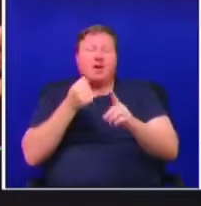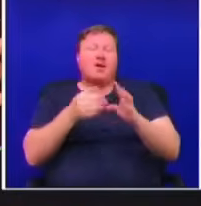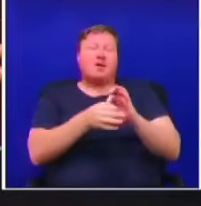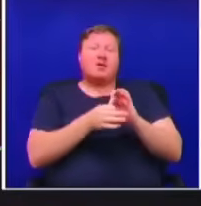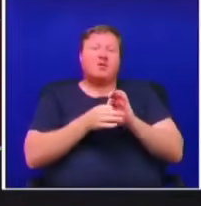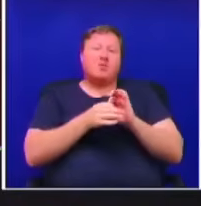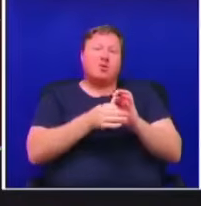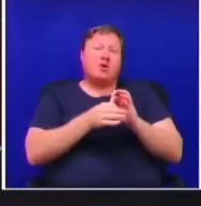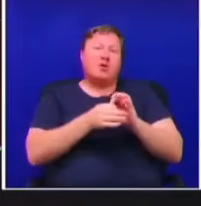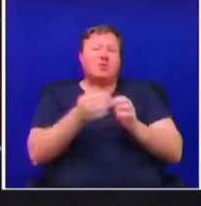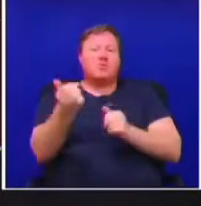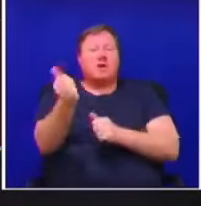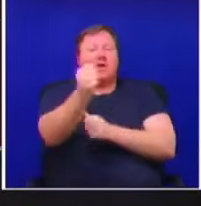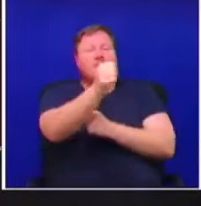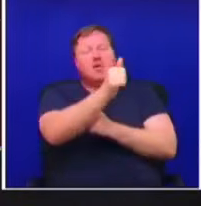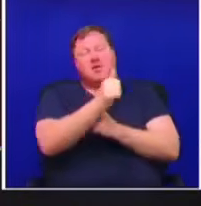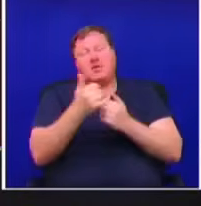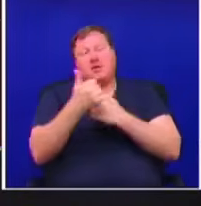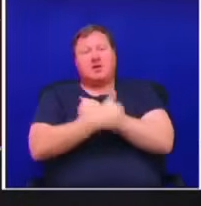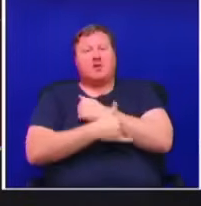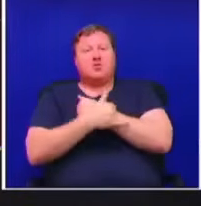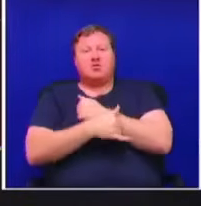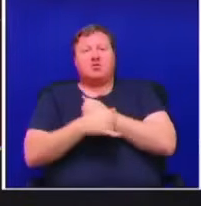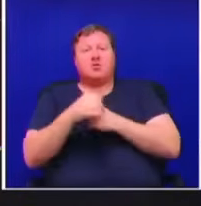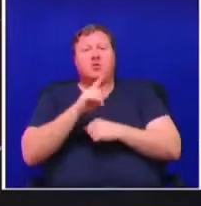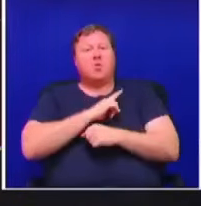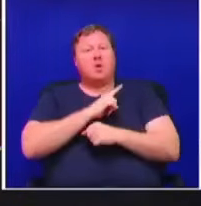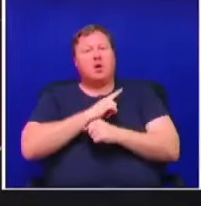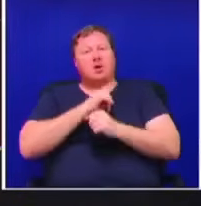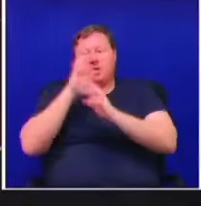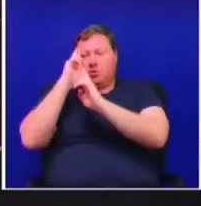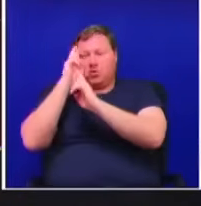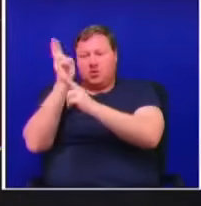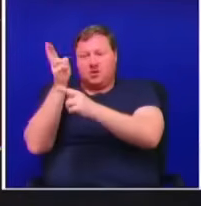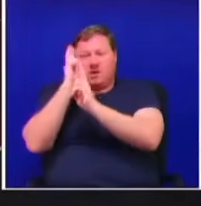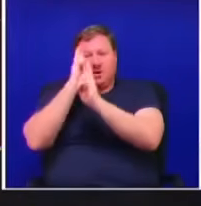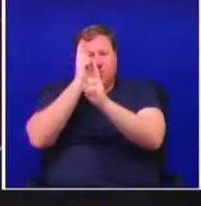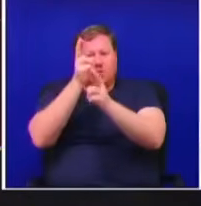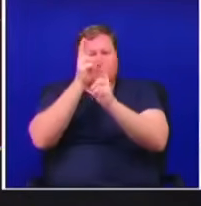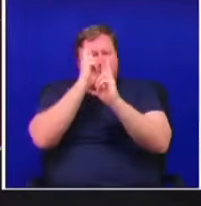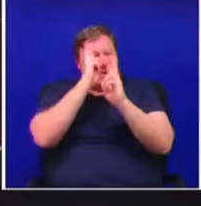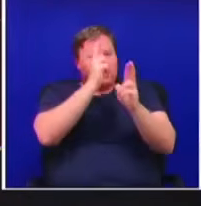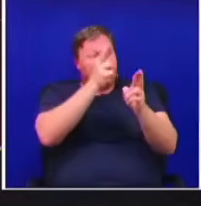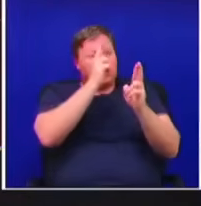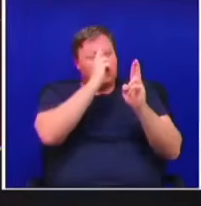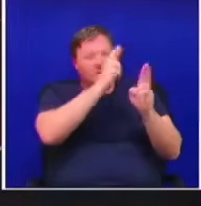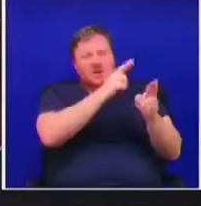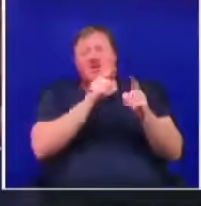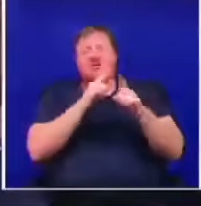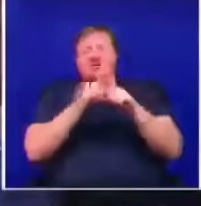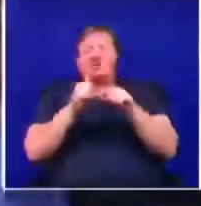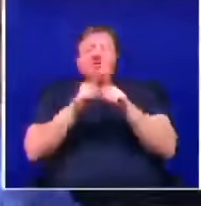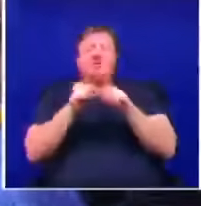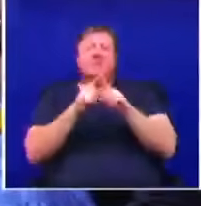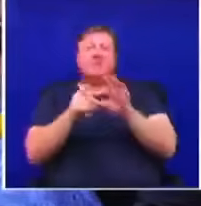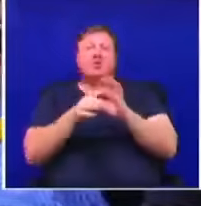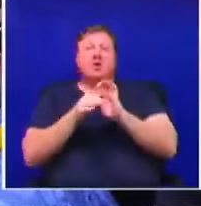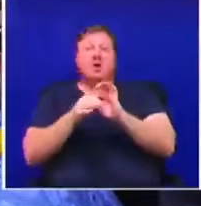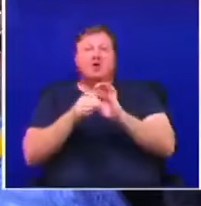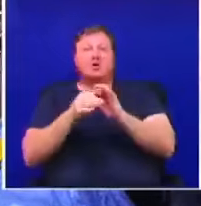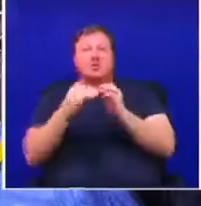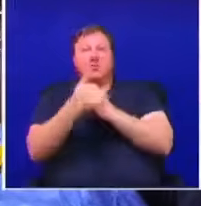other countries. And we respect and deeply respect the relations that other countries have